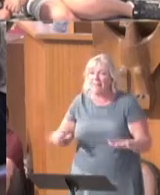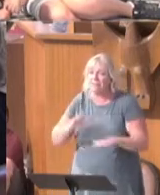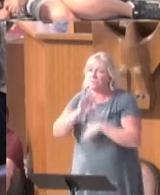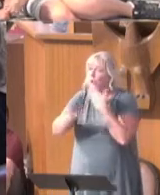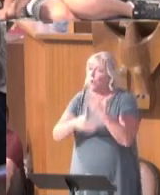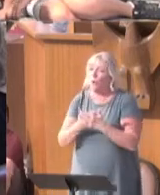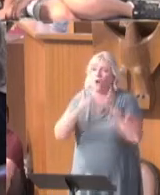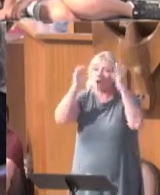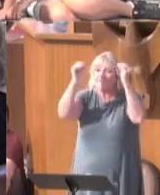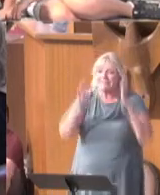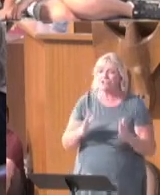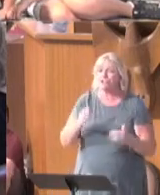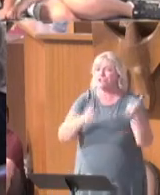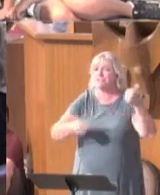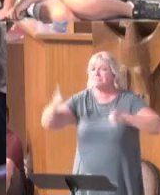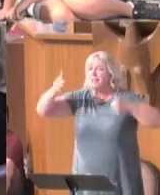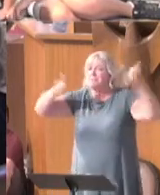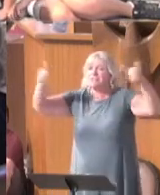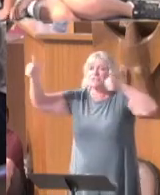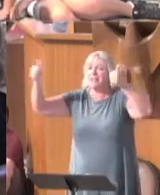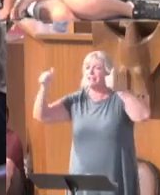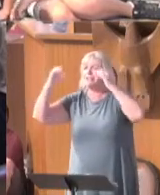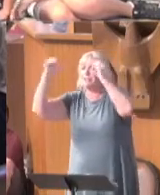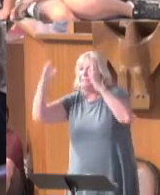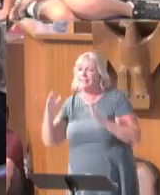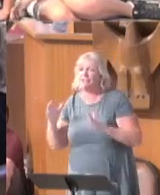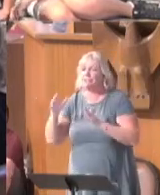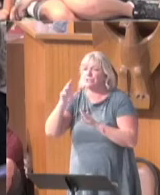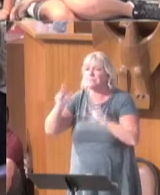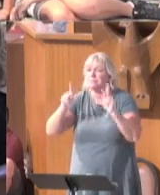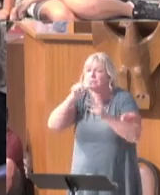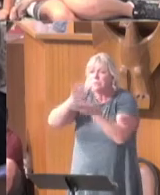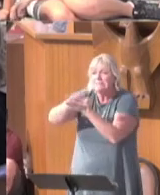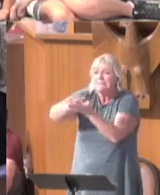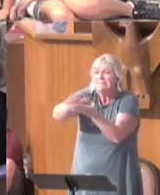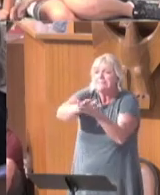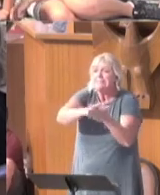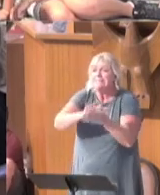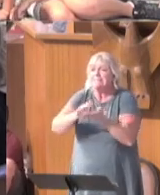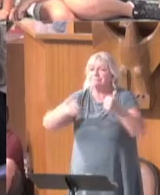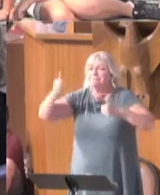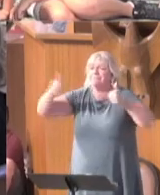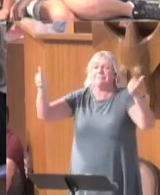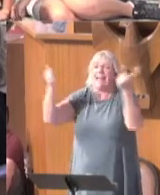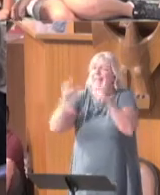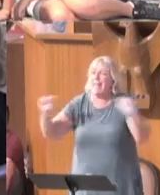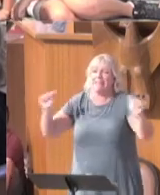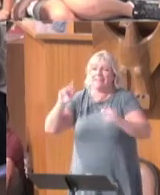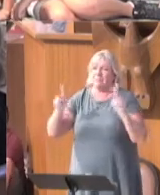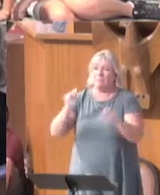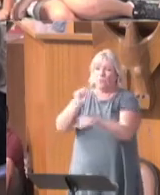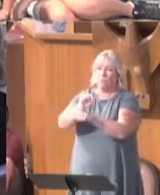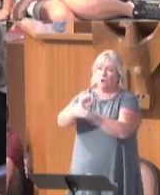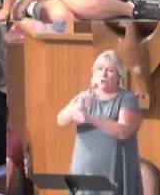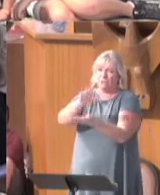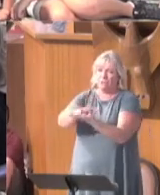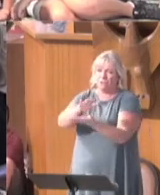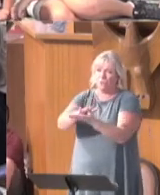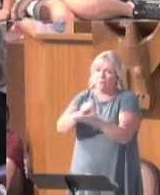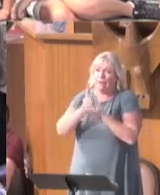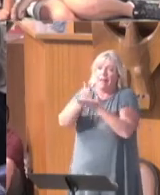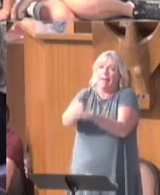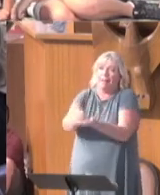teachers, administrators, professors, custodians, and administrators, and anyone else who helps make